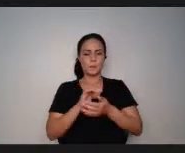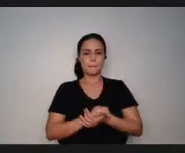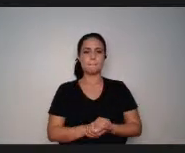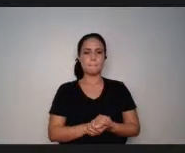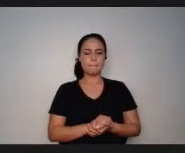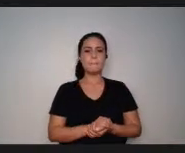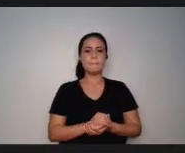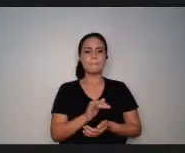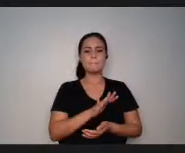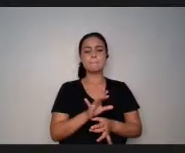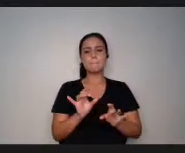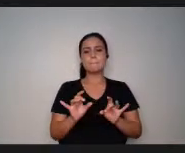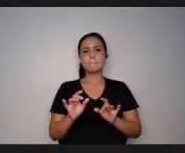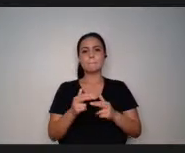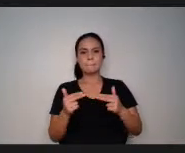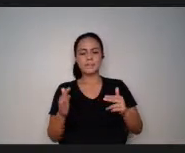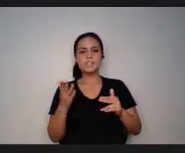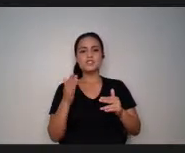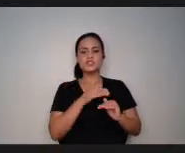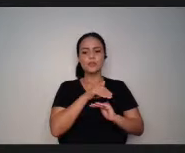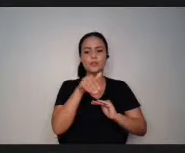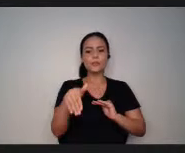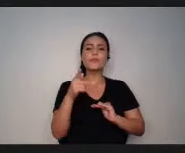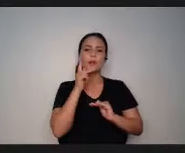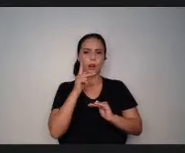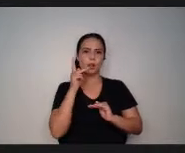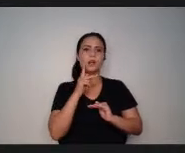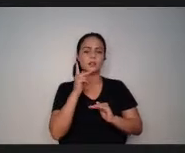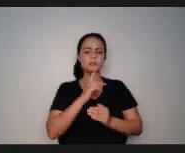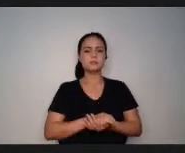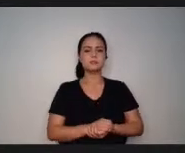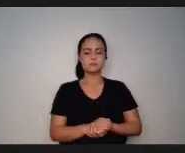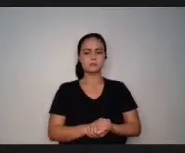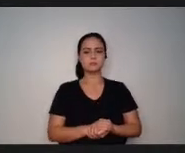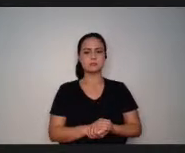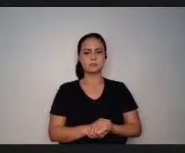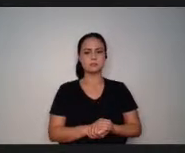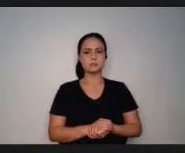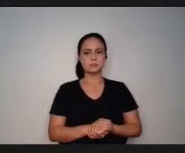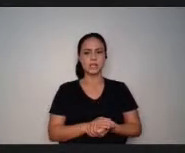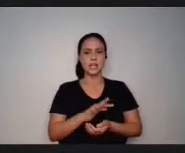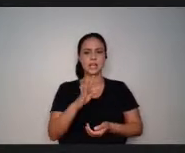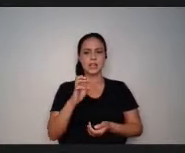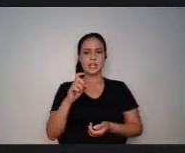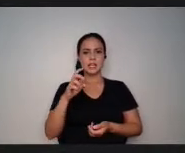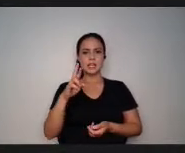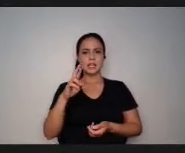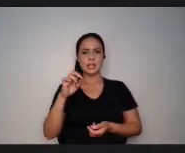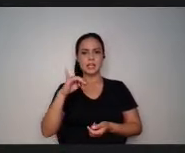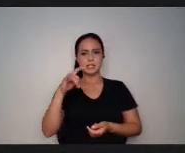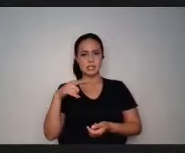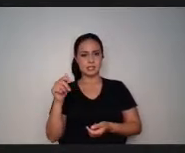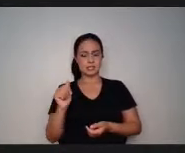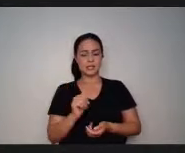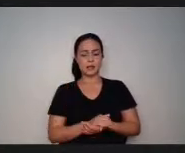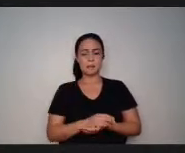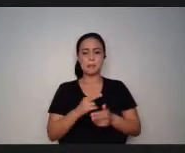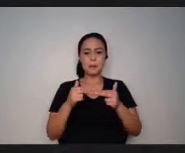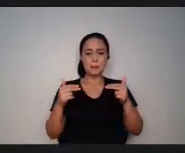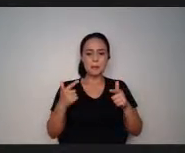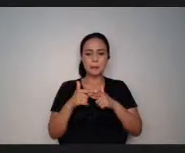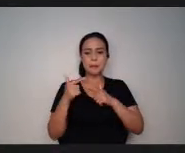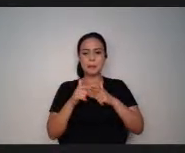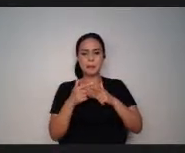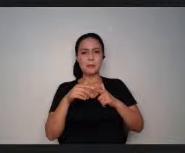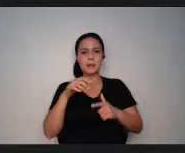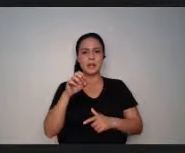ultra-flexibilization of the employee. These are things that have already been talked about by Teresa. So a lot of